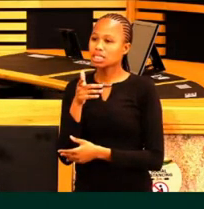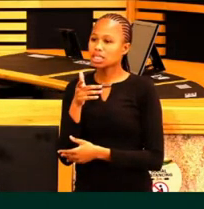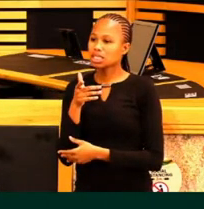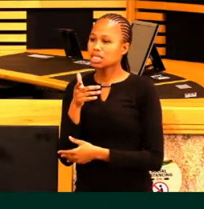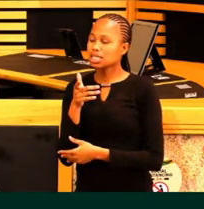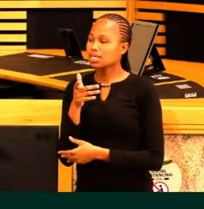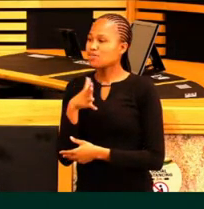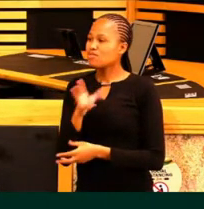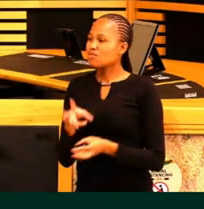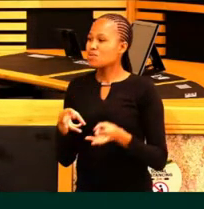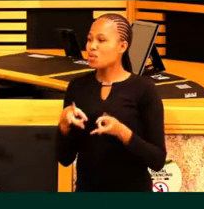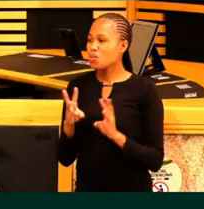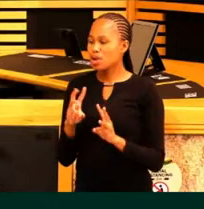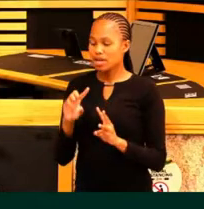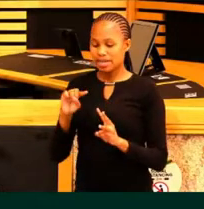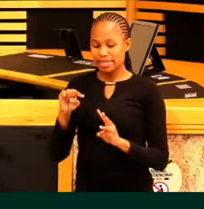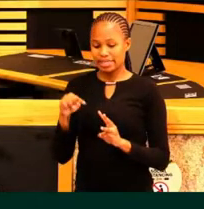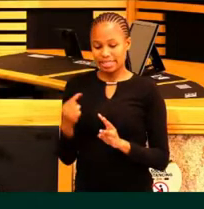resolutions